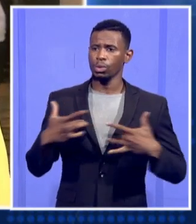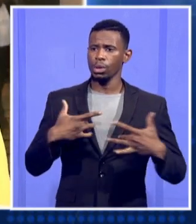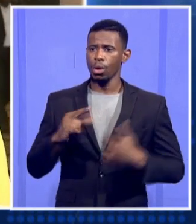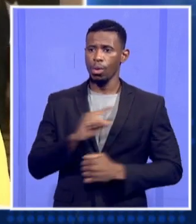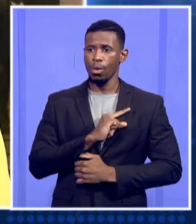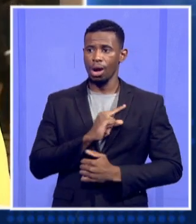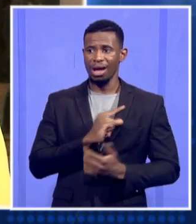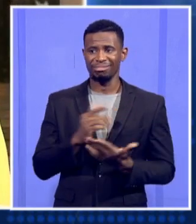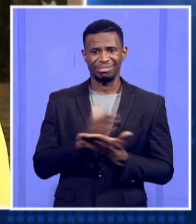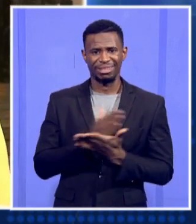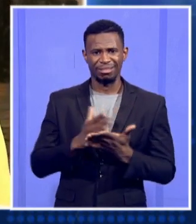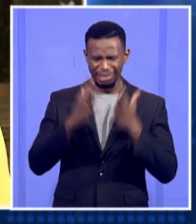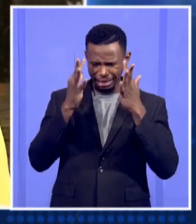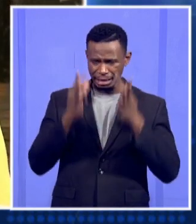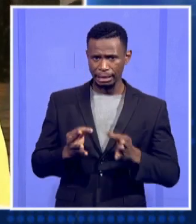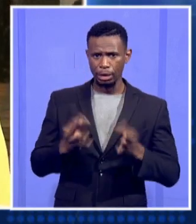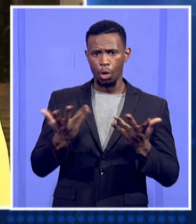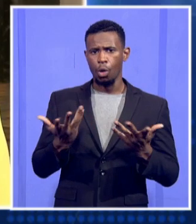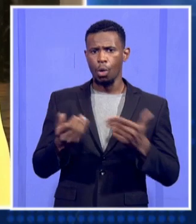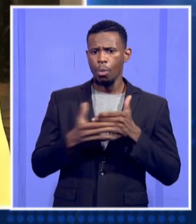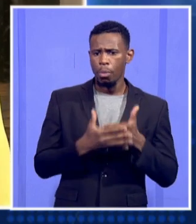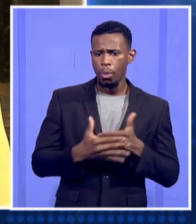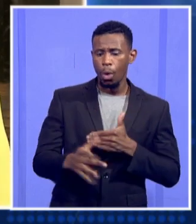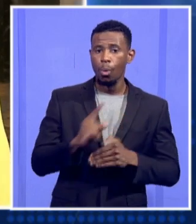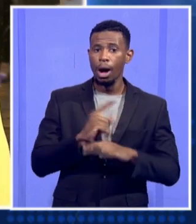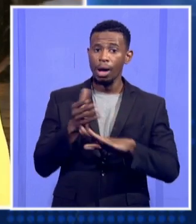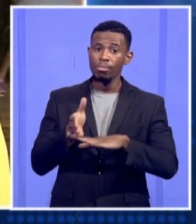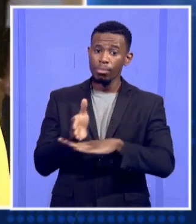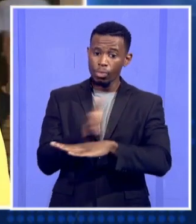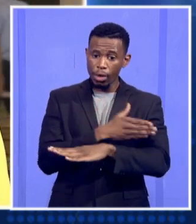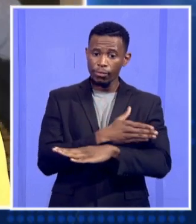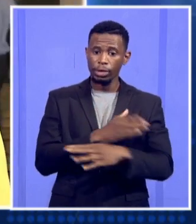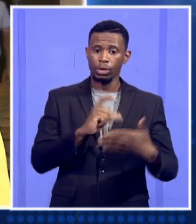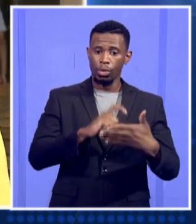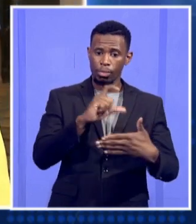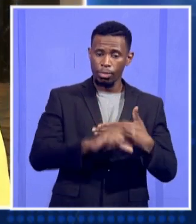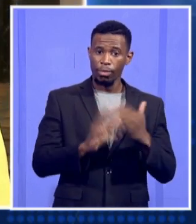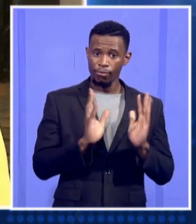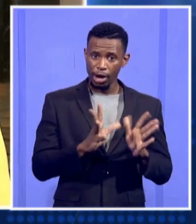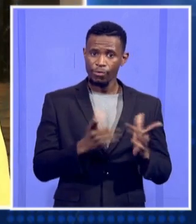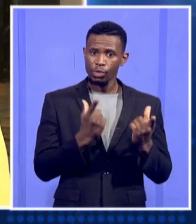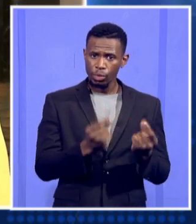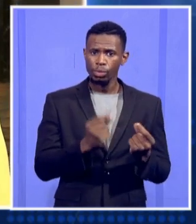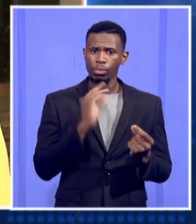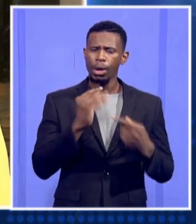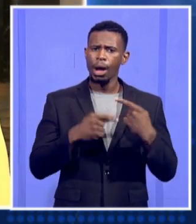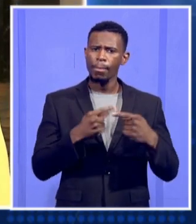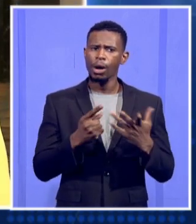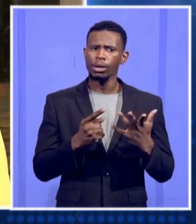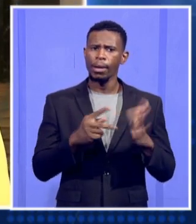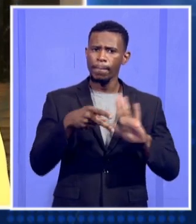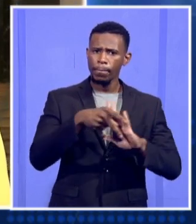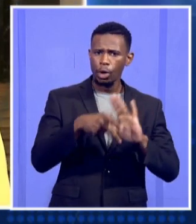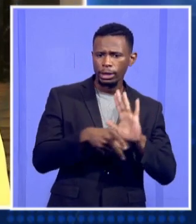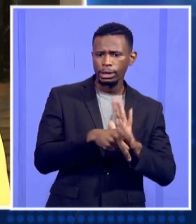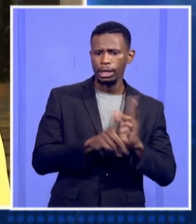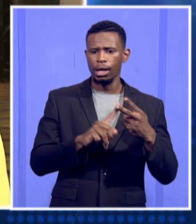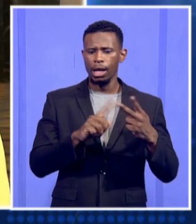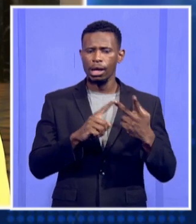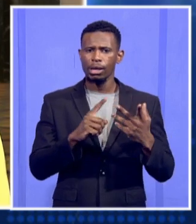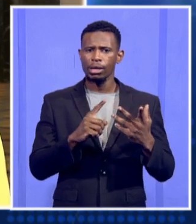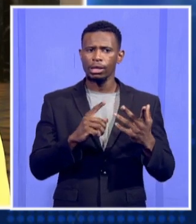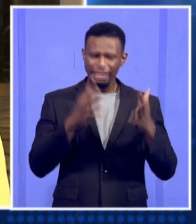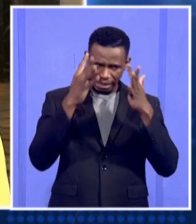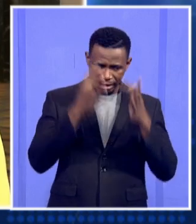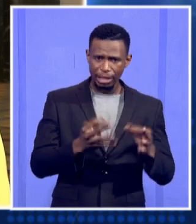or way forwards in the previous summits that have not been implemented. There have been calls for, decisions that were taken previously